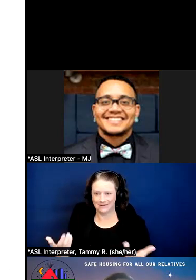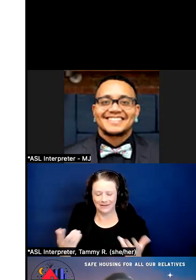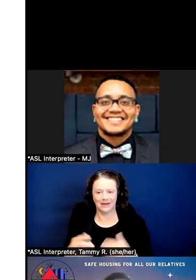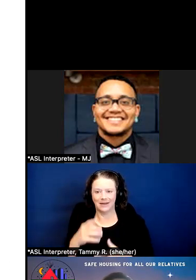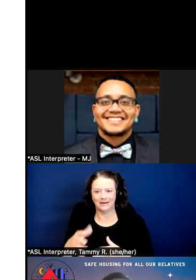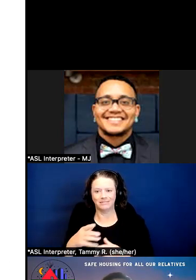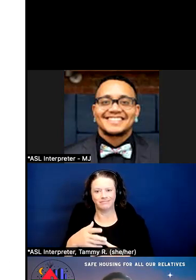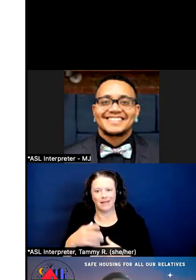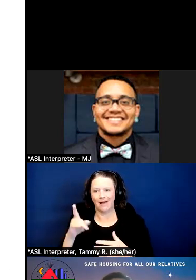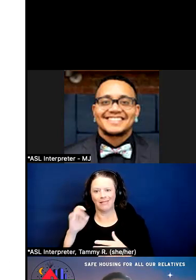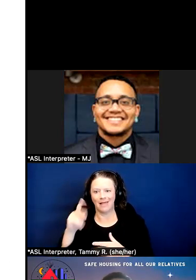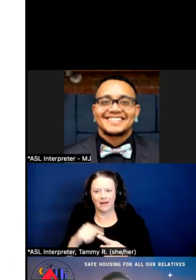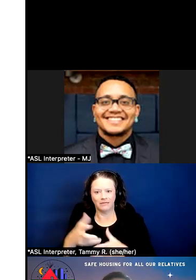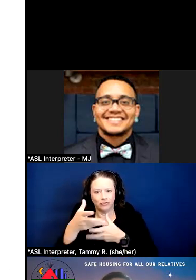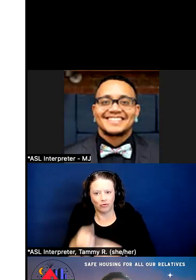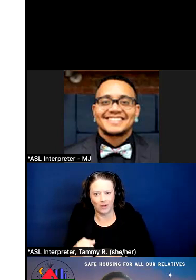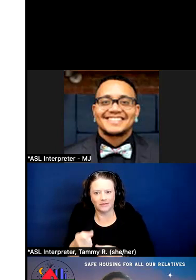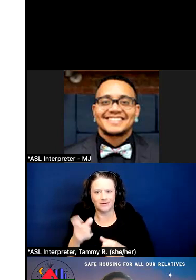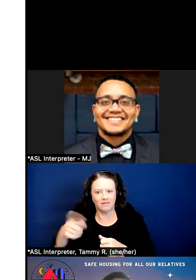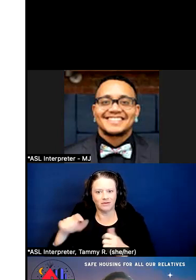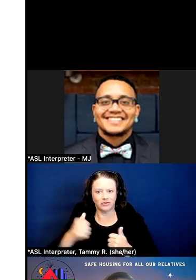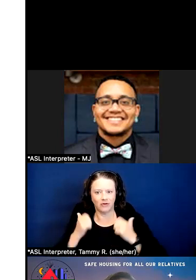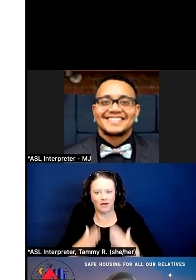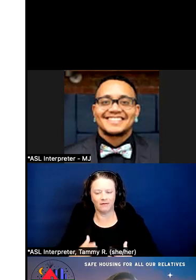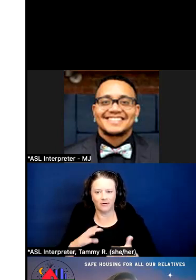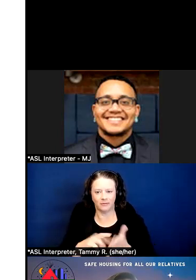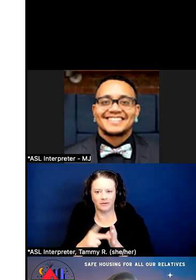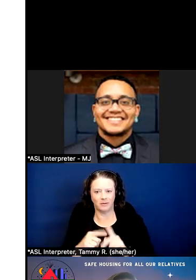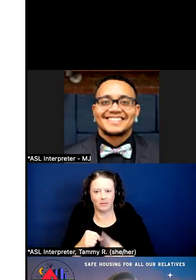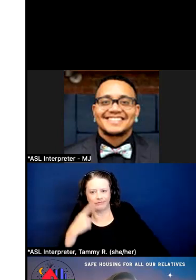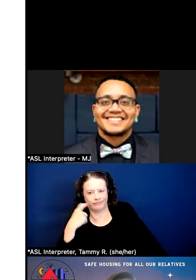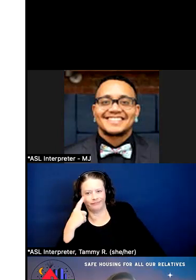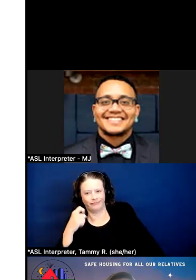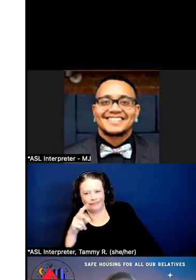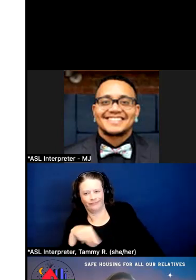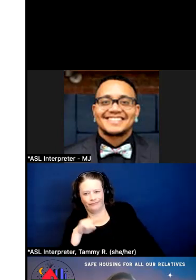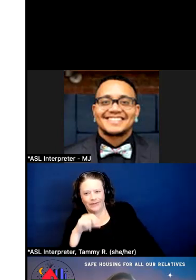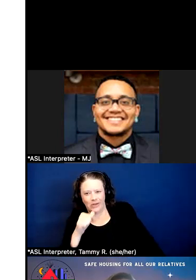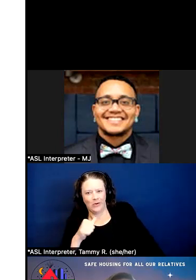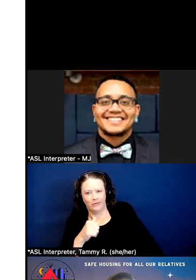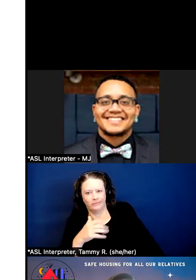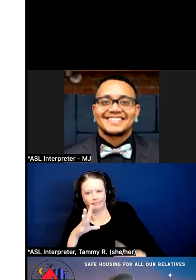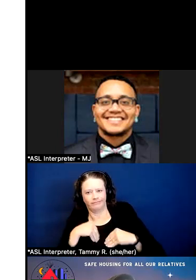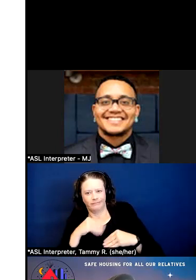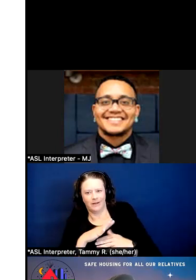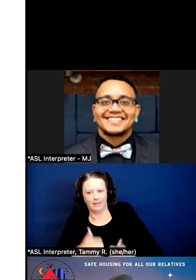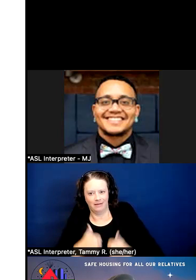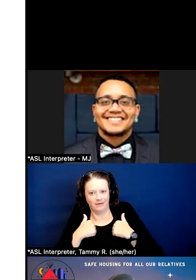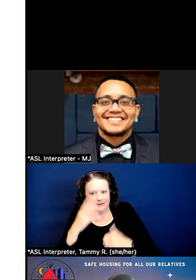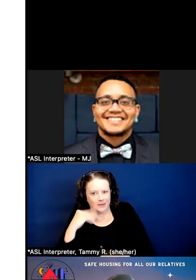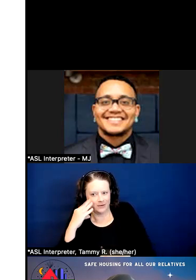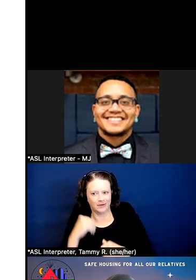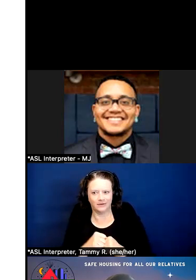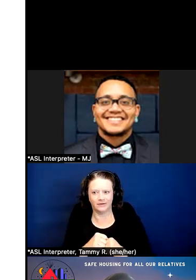people's ignorant views of their lived experiences. Survivors with disabilities also shared